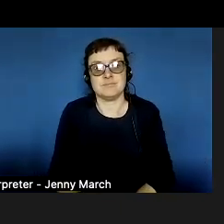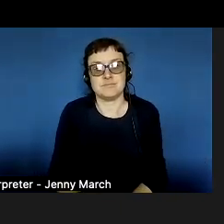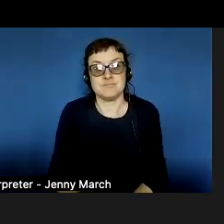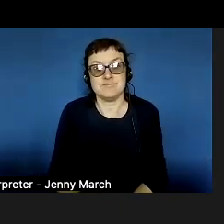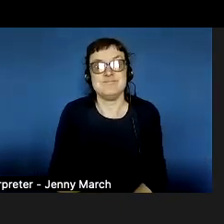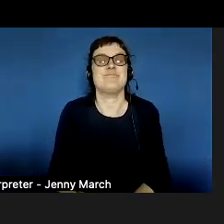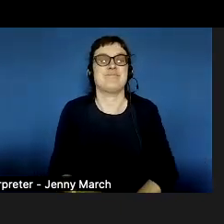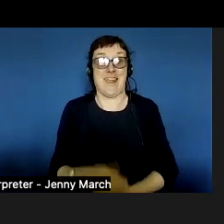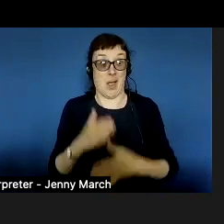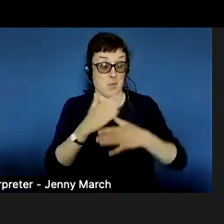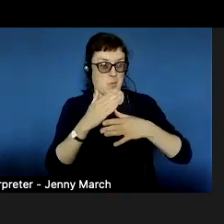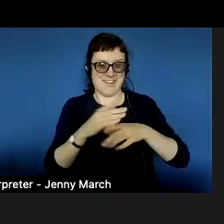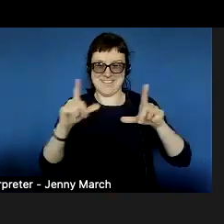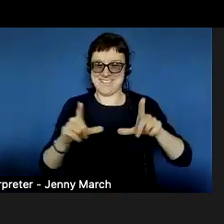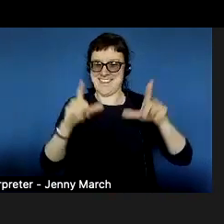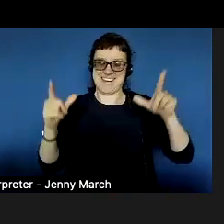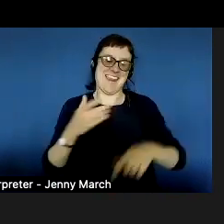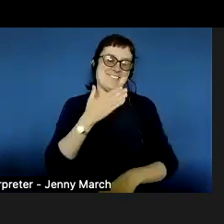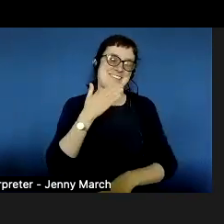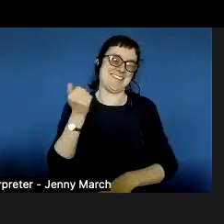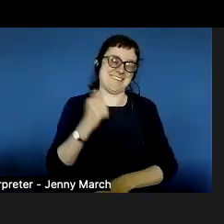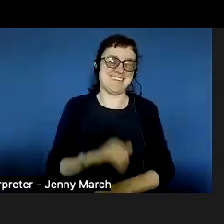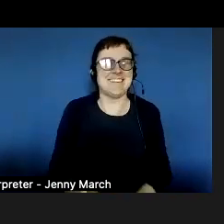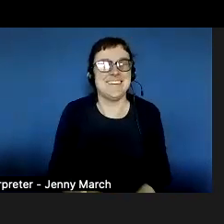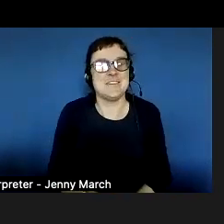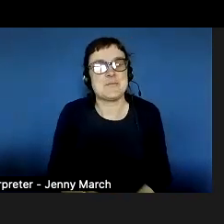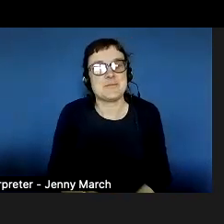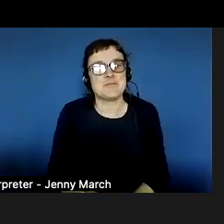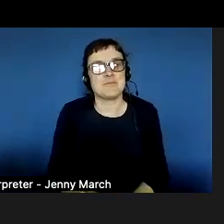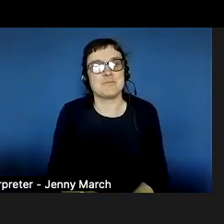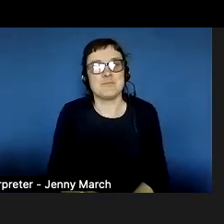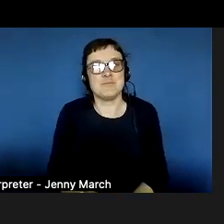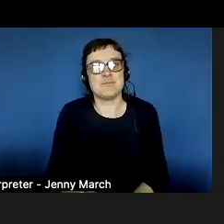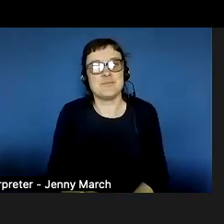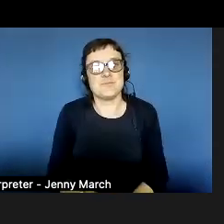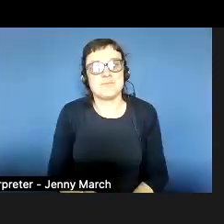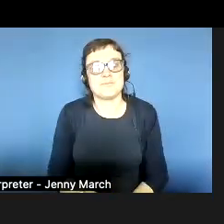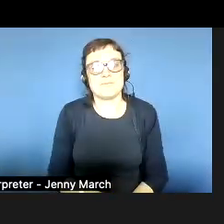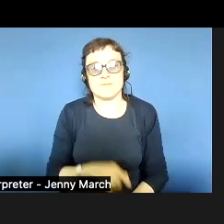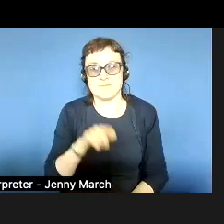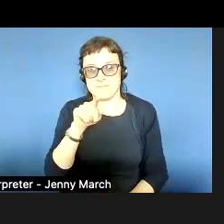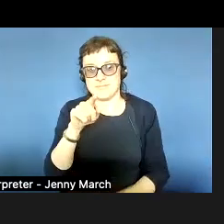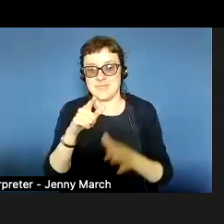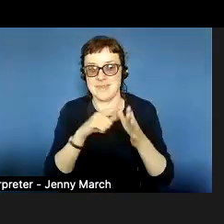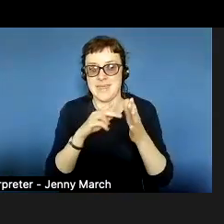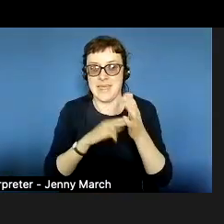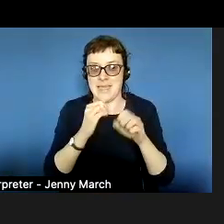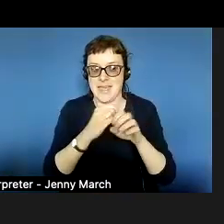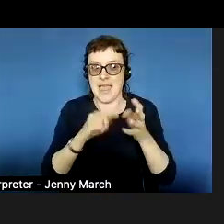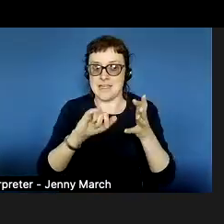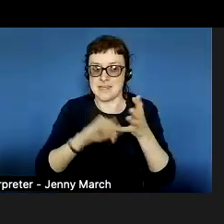Aha, it worked. I love it when slides work. So this is Angus McPhee, the artist